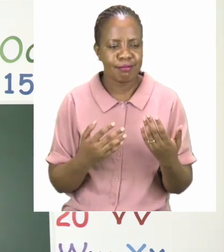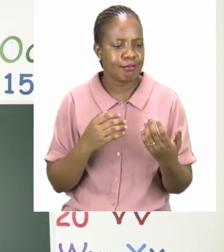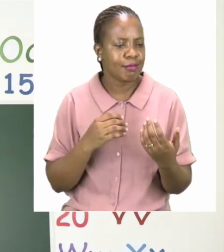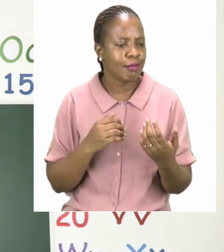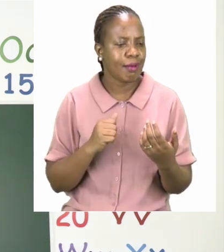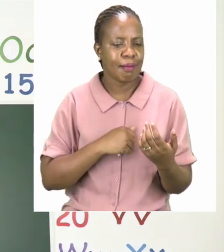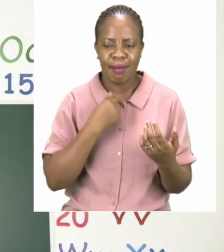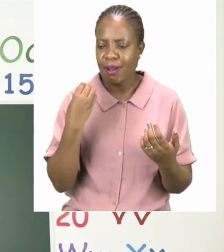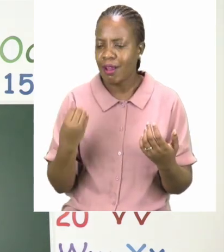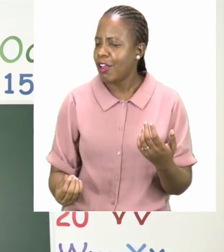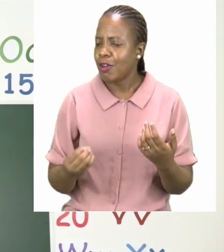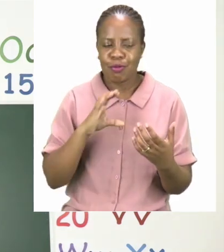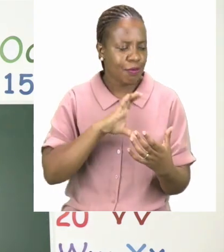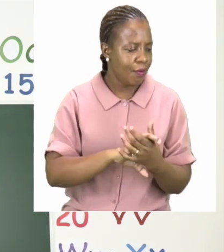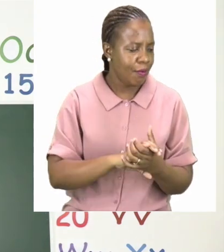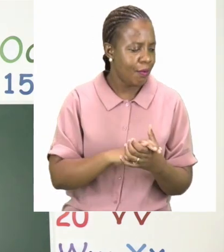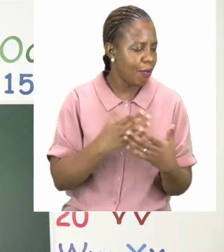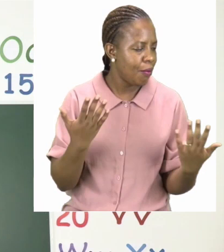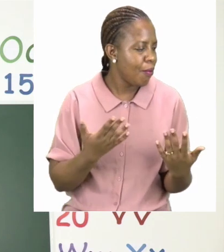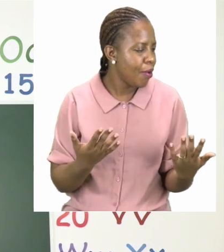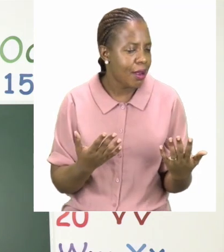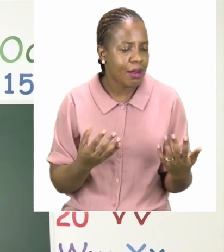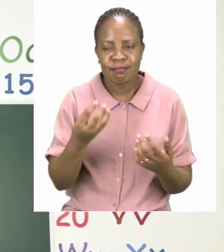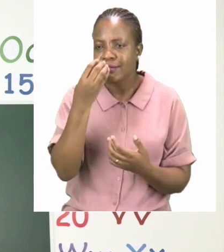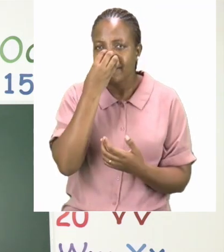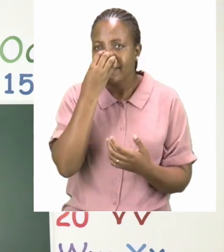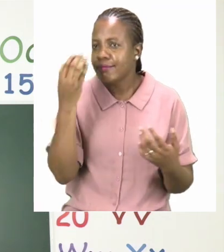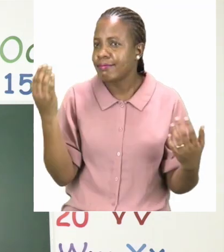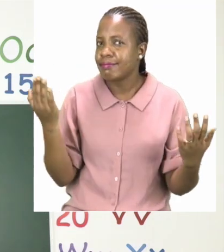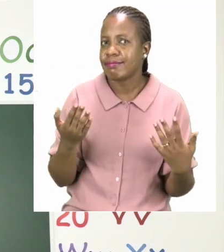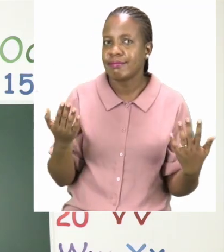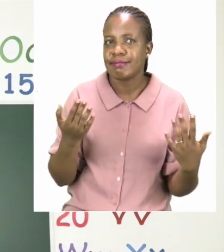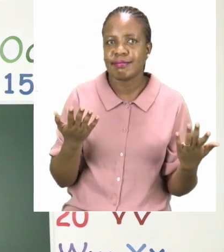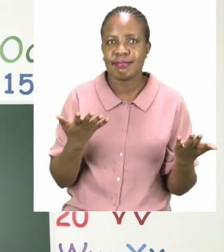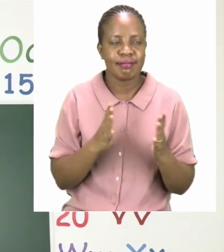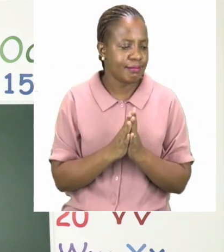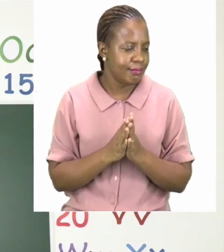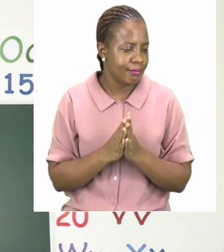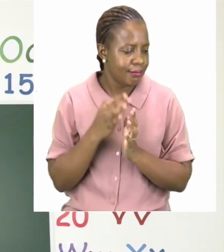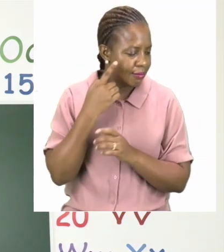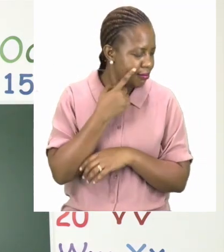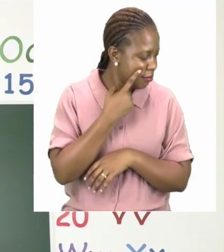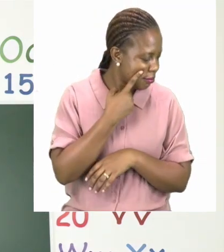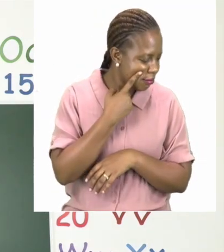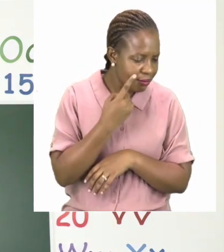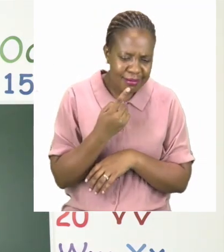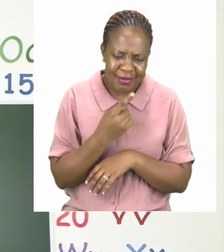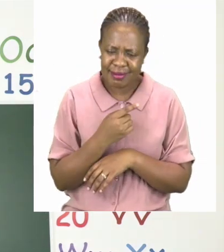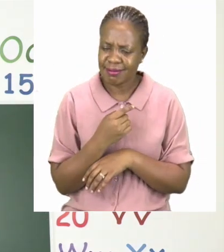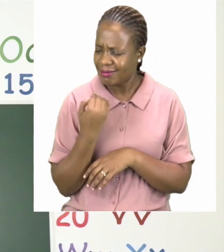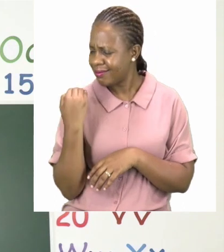anywhere. Zacky, where are you? I thought I saw you a minute